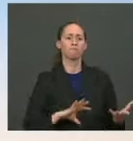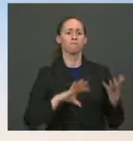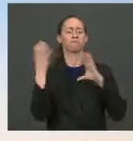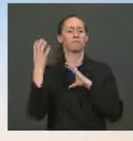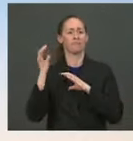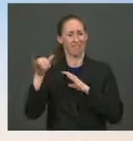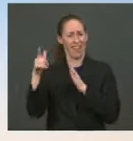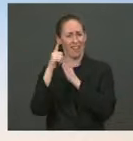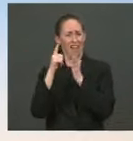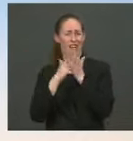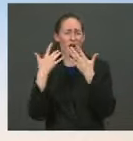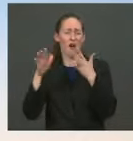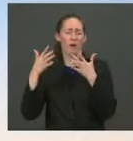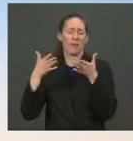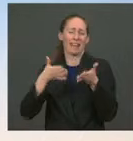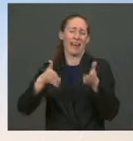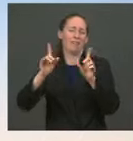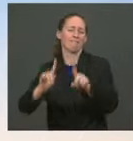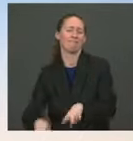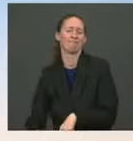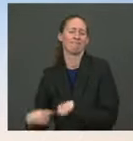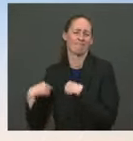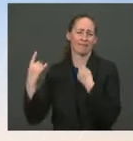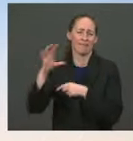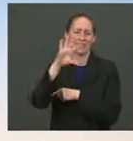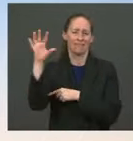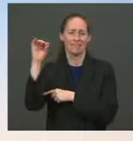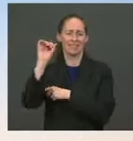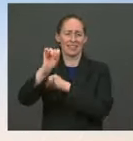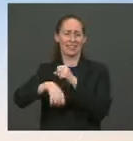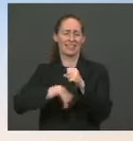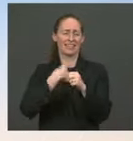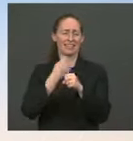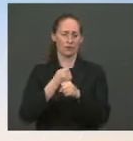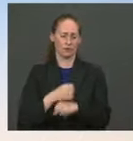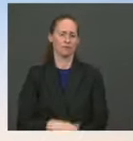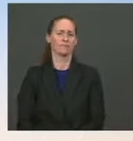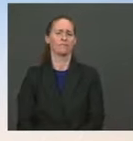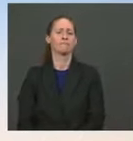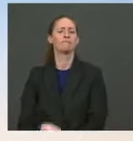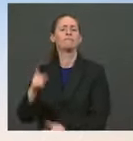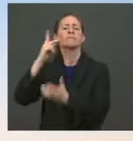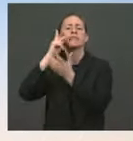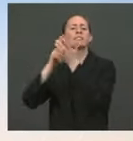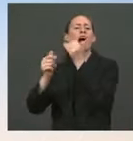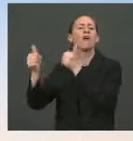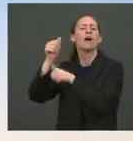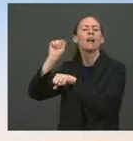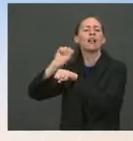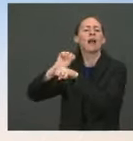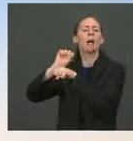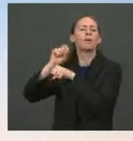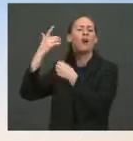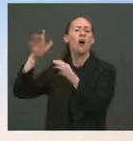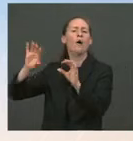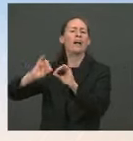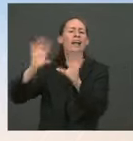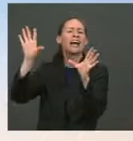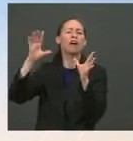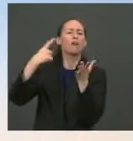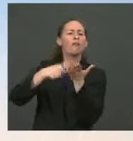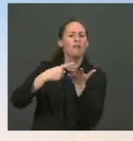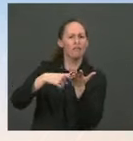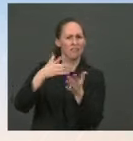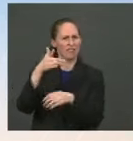So this is an authority that the Secretary of Department of Labor has. This is when you think about grave danger, when you think about